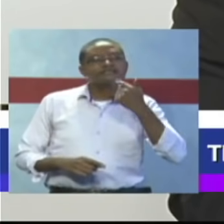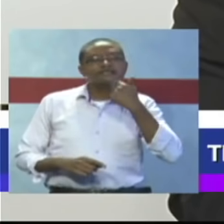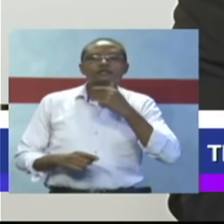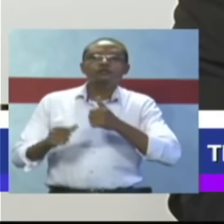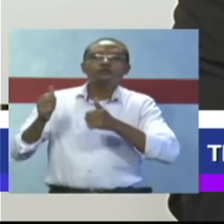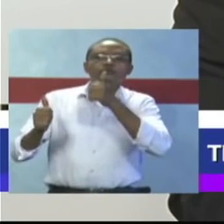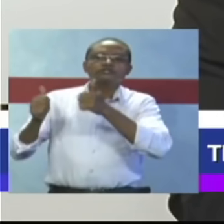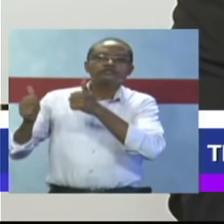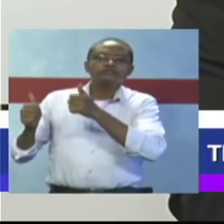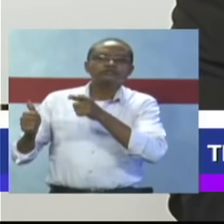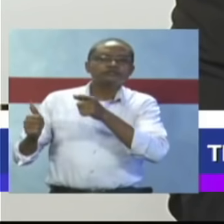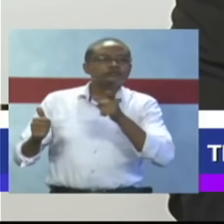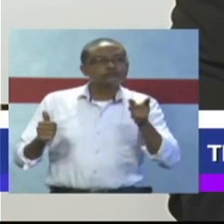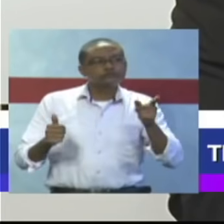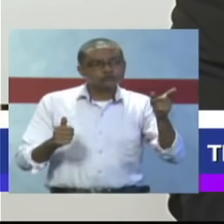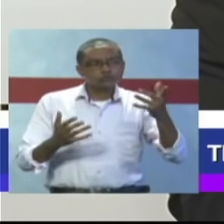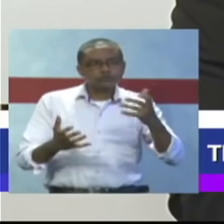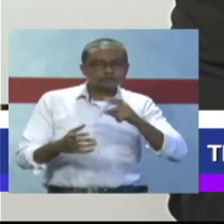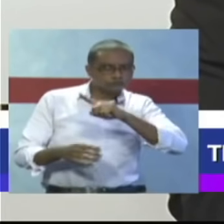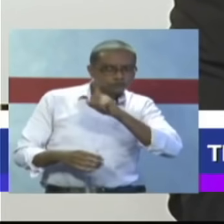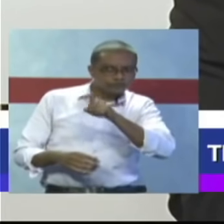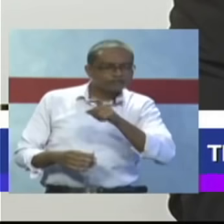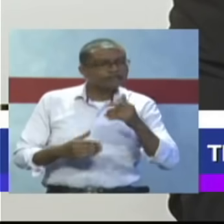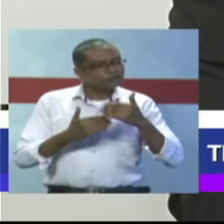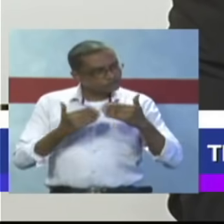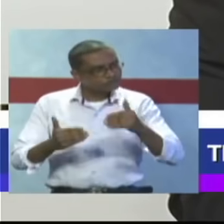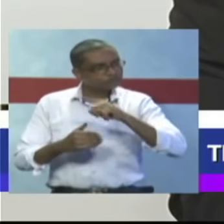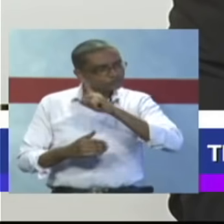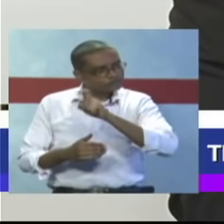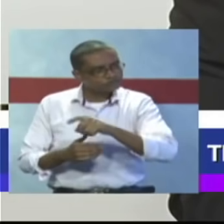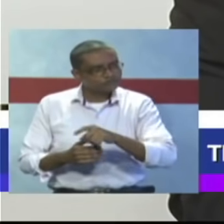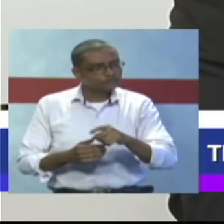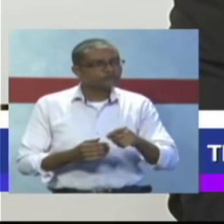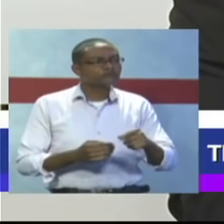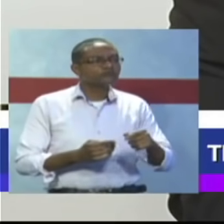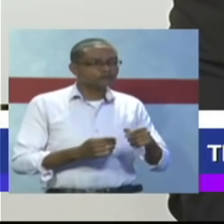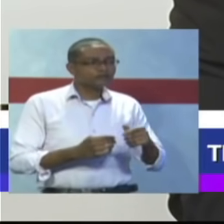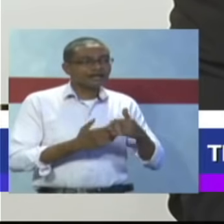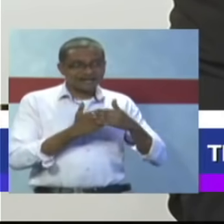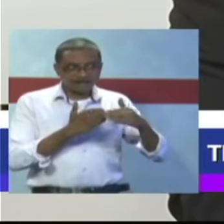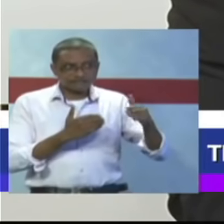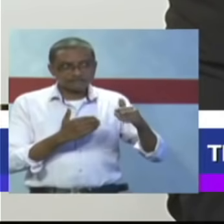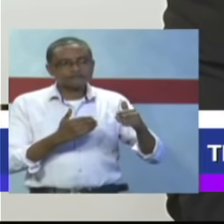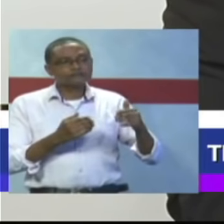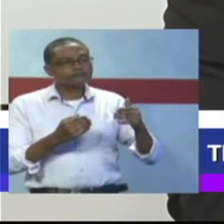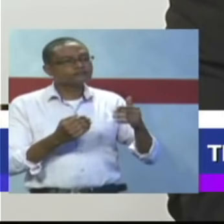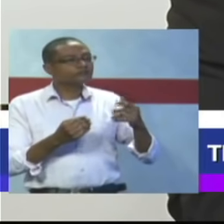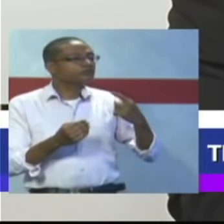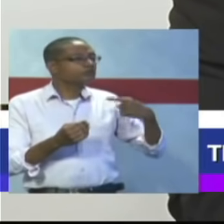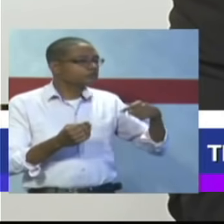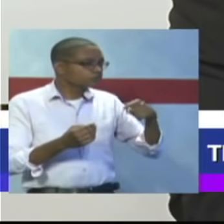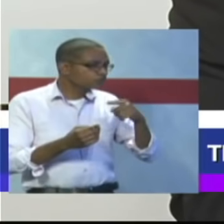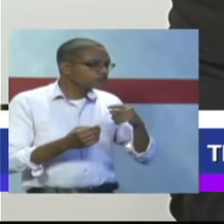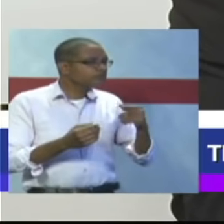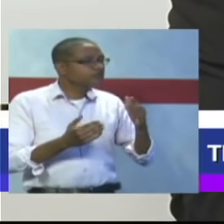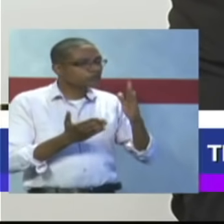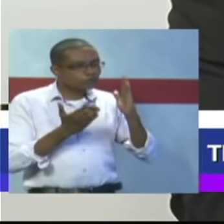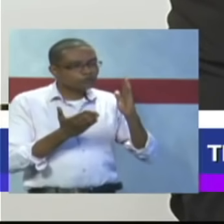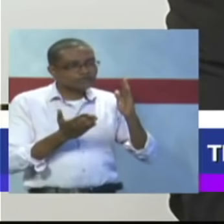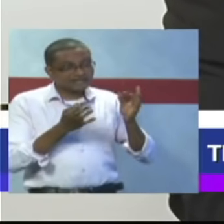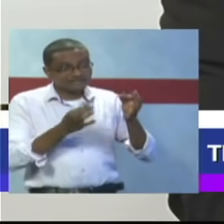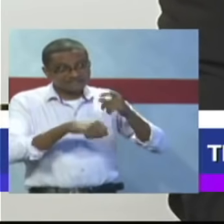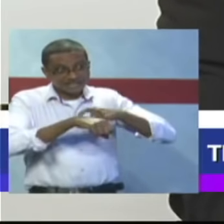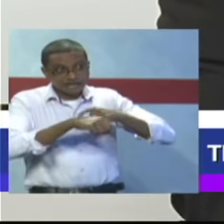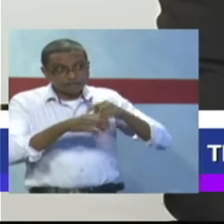brief questions in the first instance, and of course, time permitting, we will accommodate a second round of questions. We will take